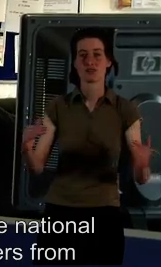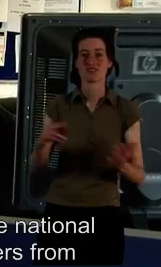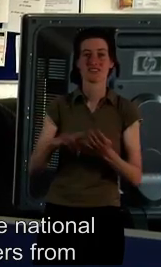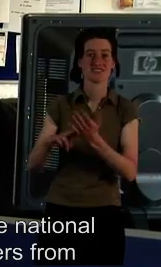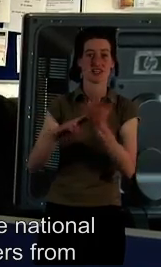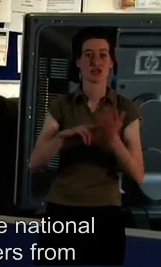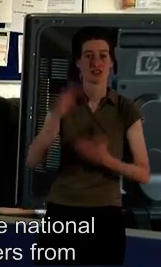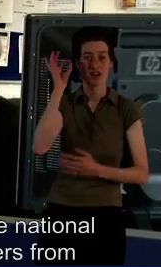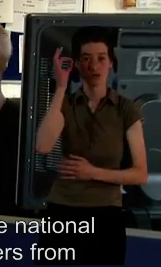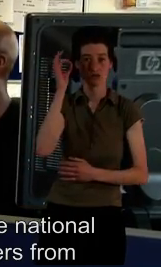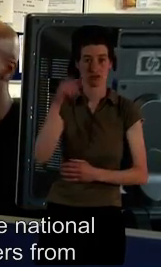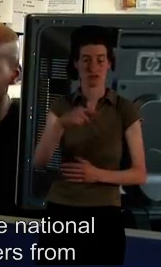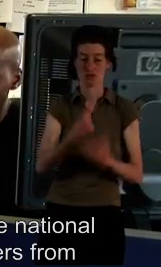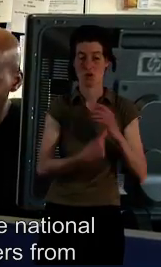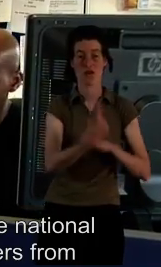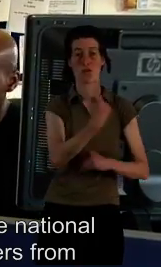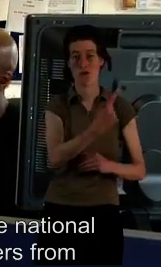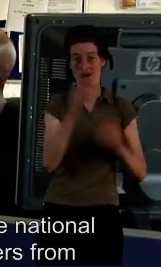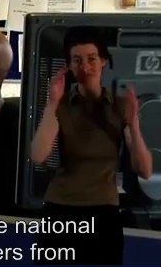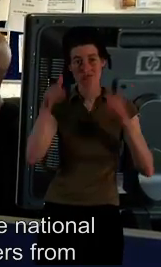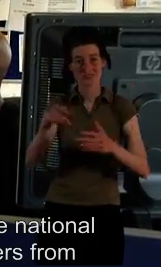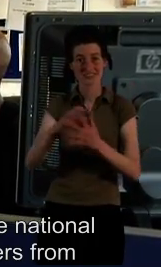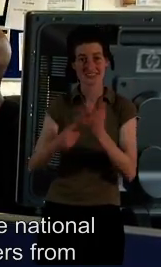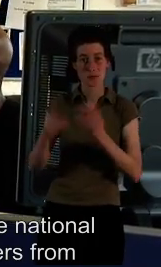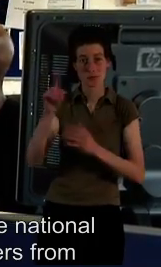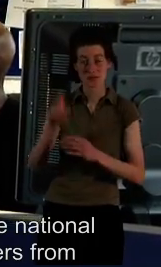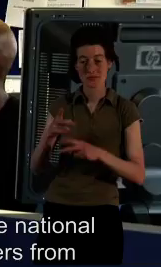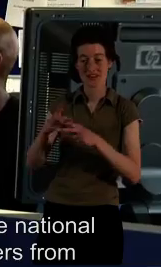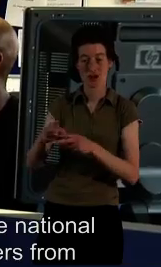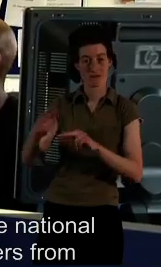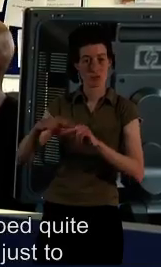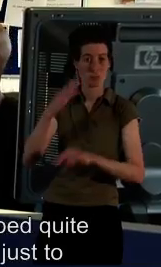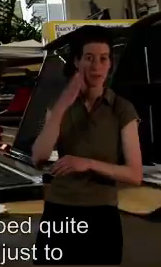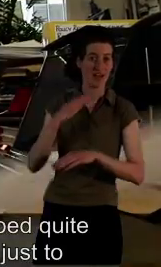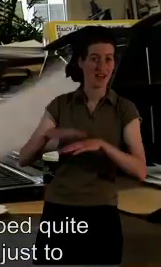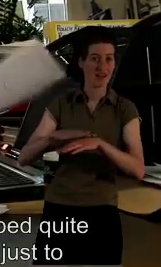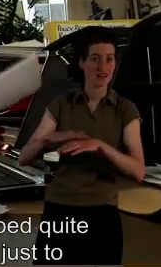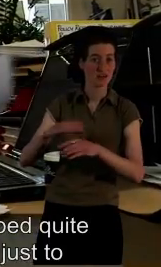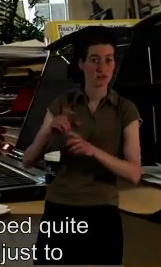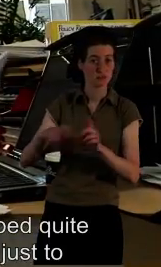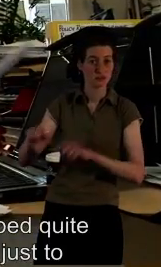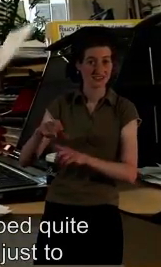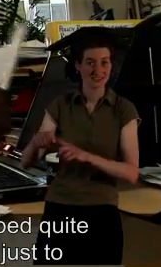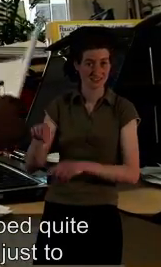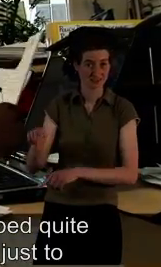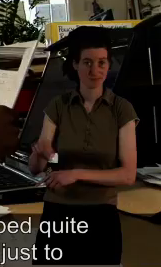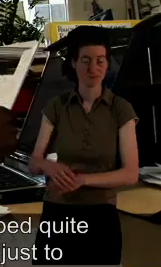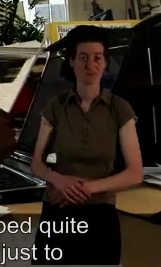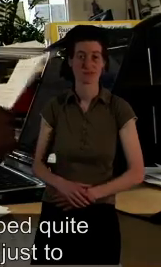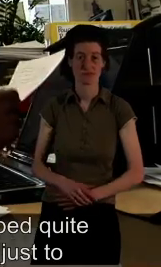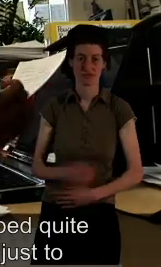Quality's National Council is the sole national council of disabled people and carers from BME